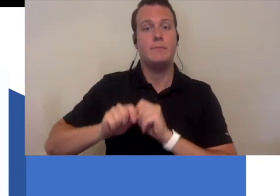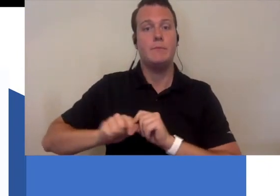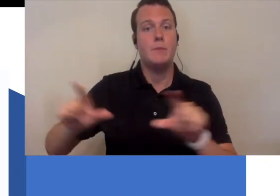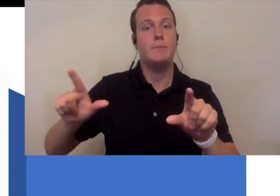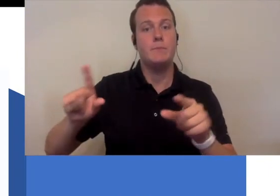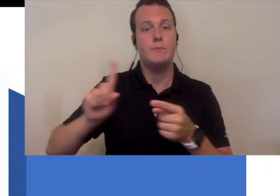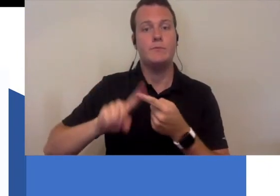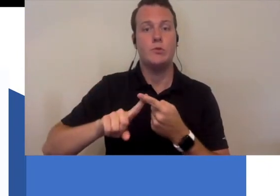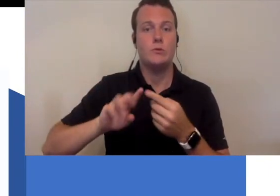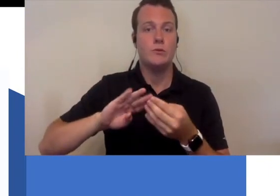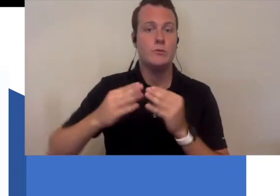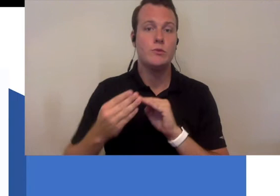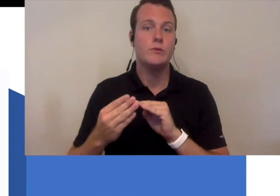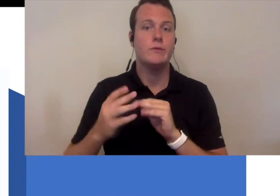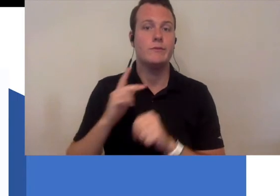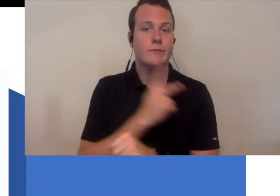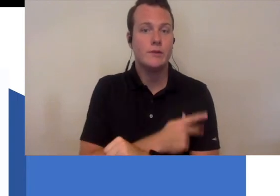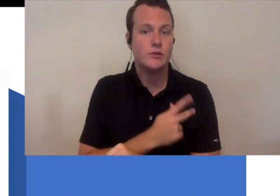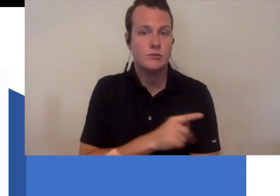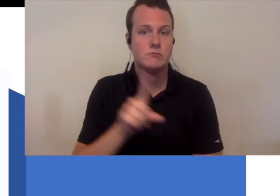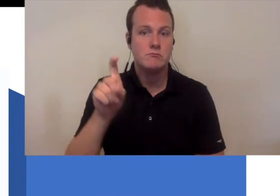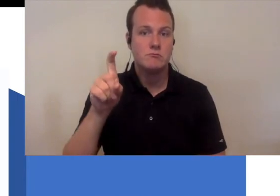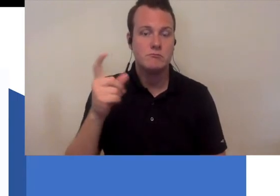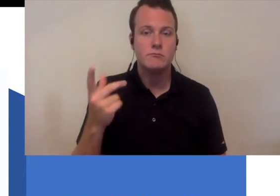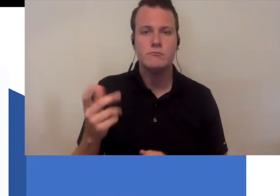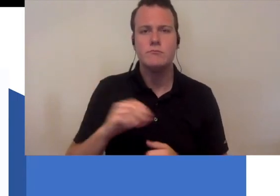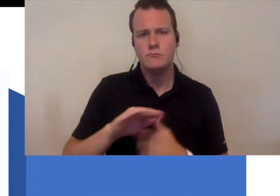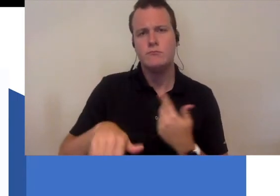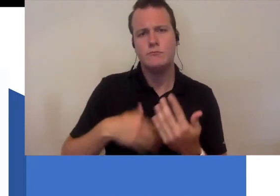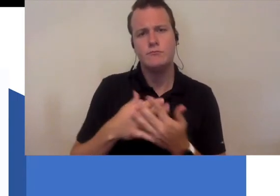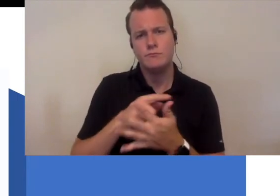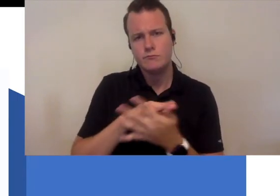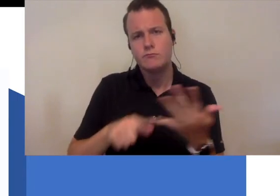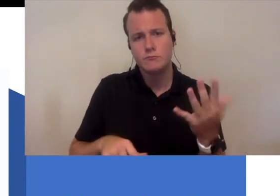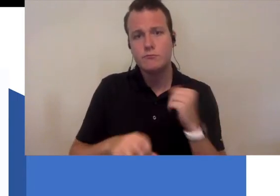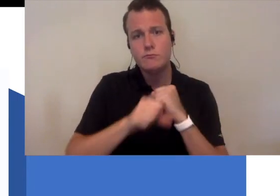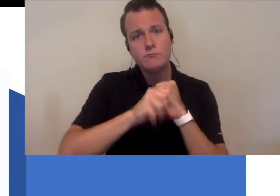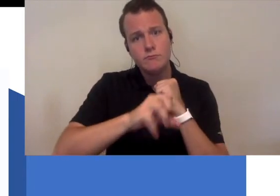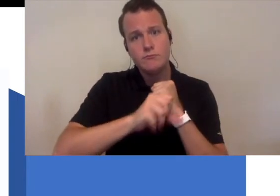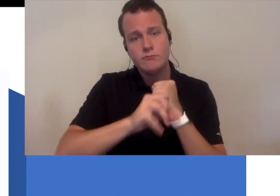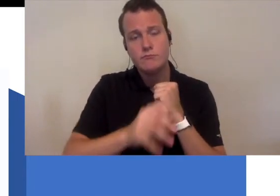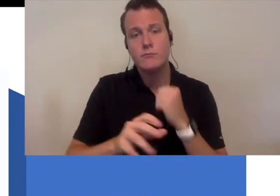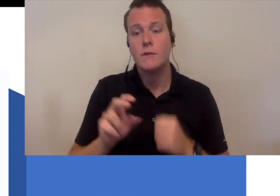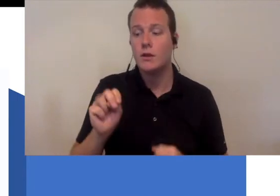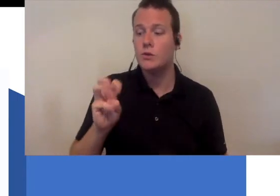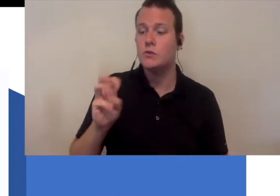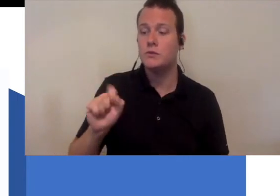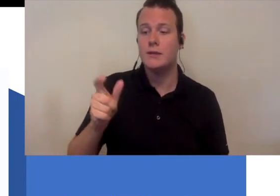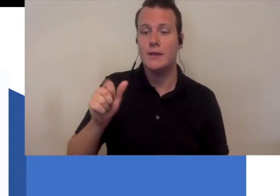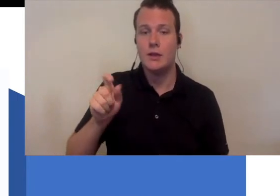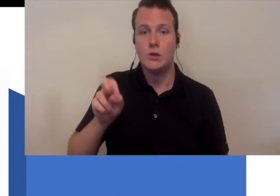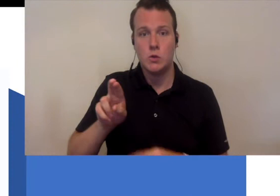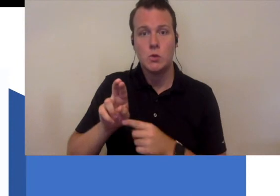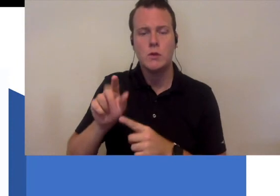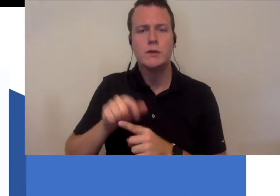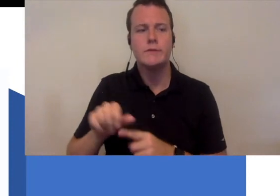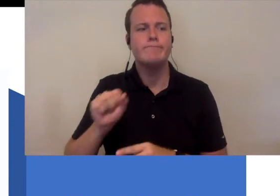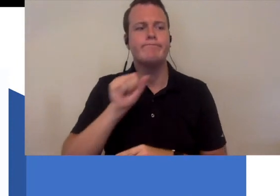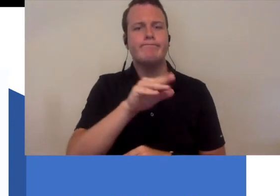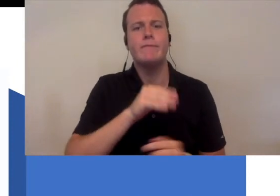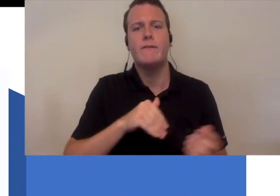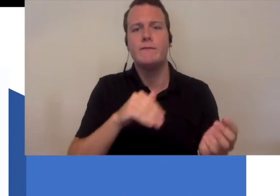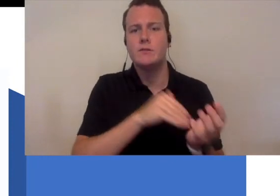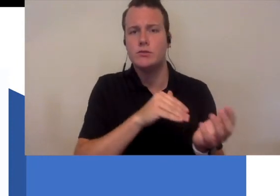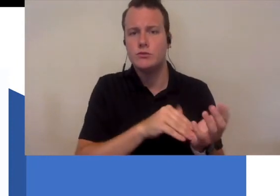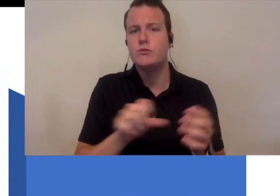and to patients? So what is that visibility? All these things are marketing. And those newsletters can go to your physician. You can drop